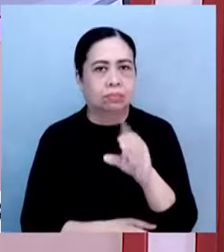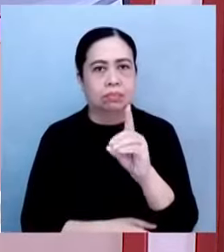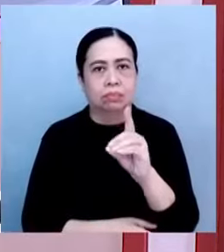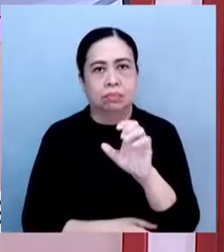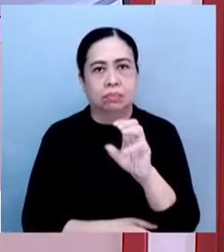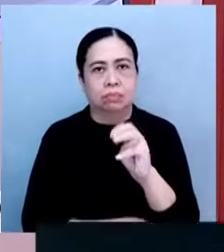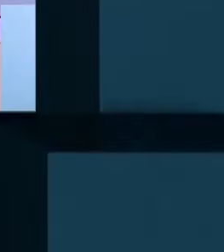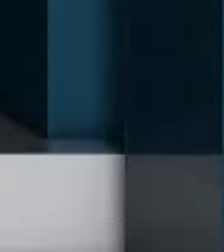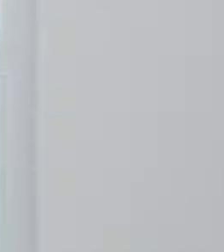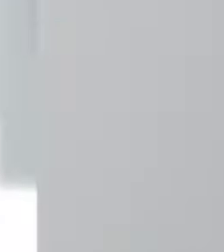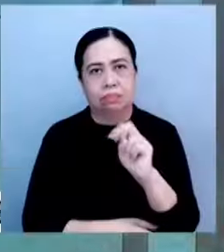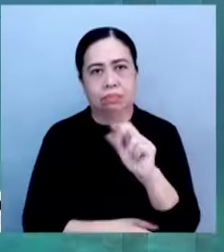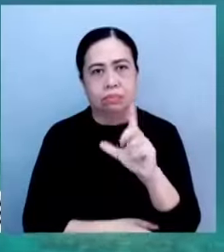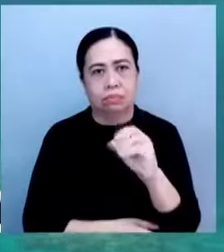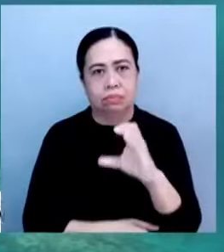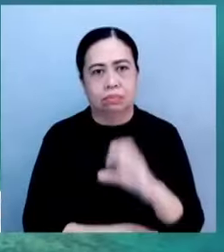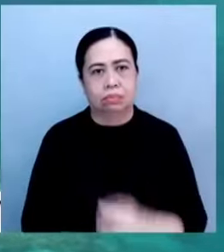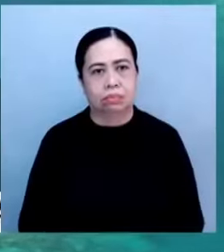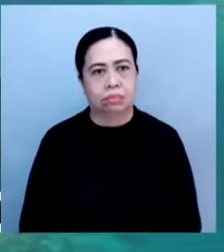this report.